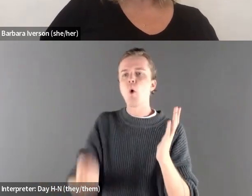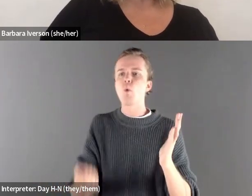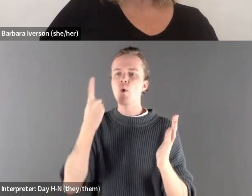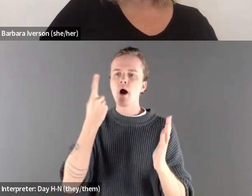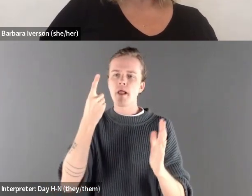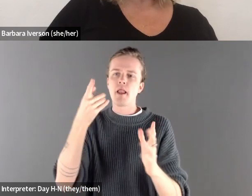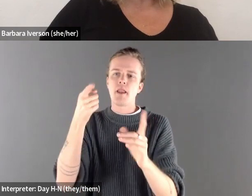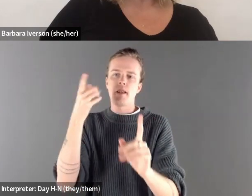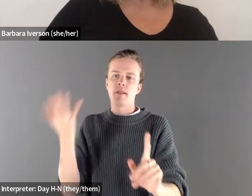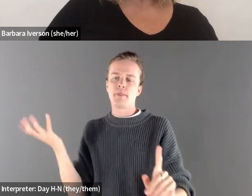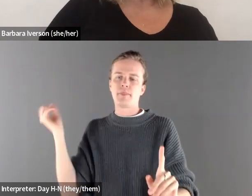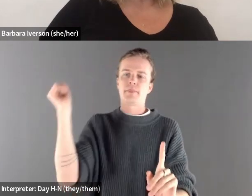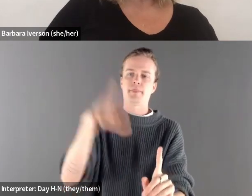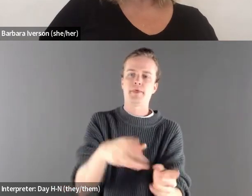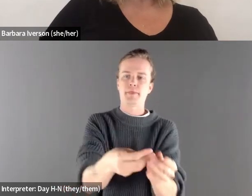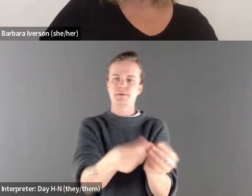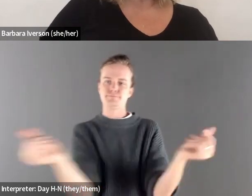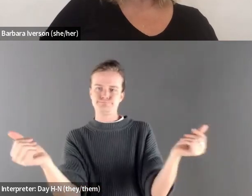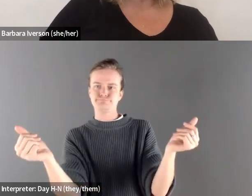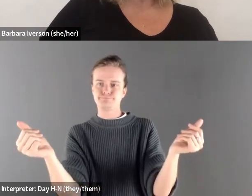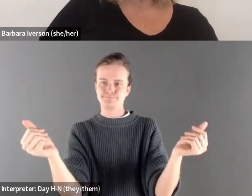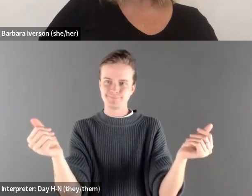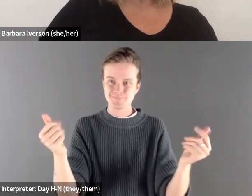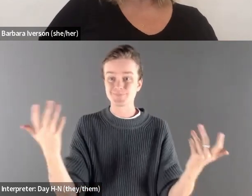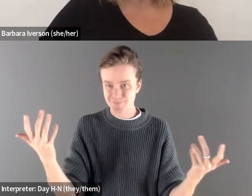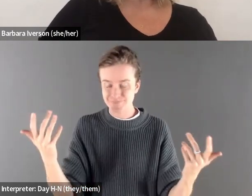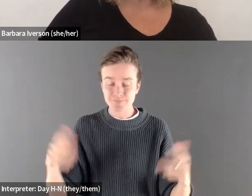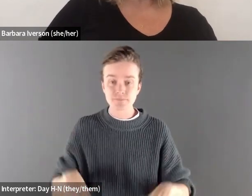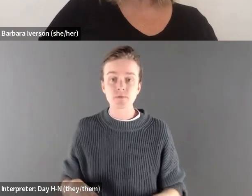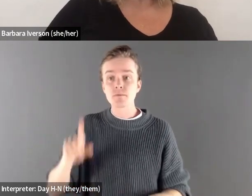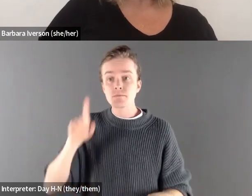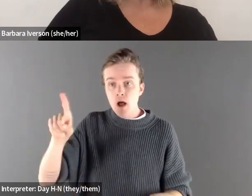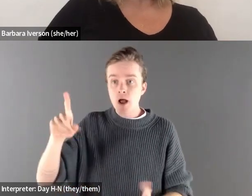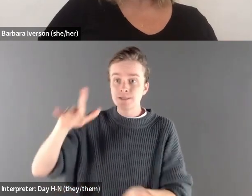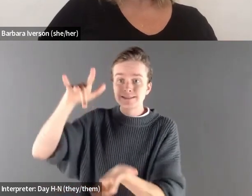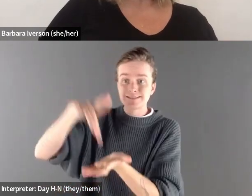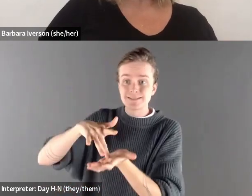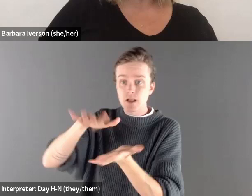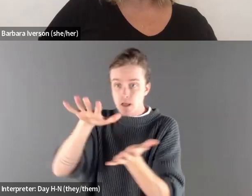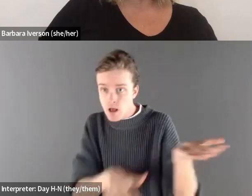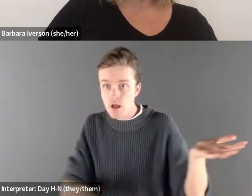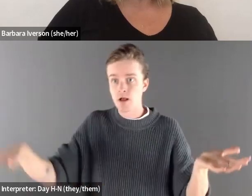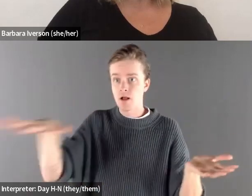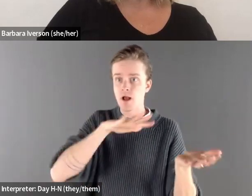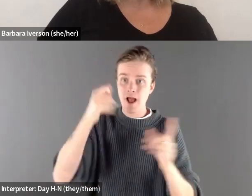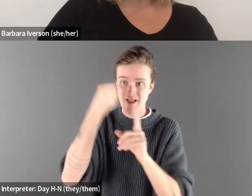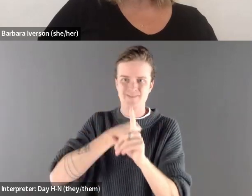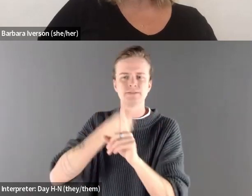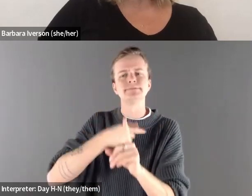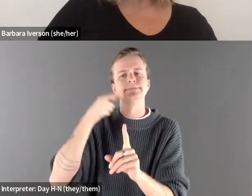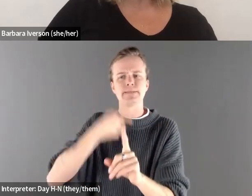we're dealing with at the societal level. But yeah, I think citywide advocacy has tended to be what we've seen as the most effective.